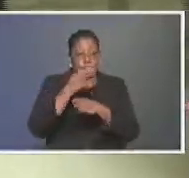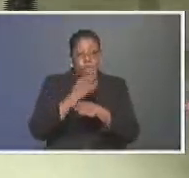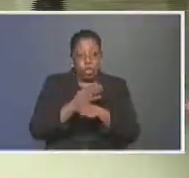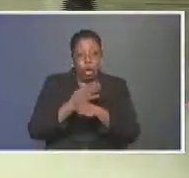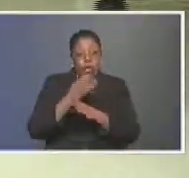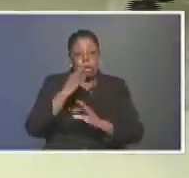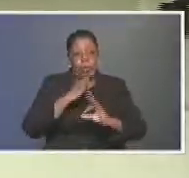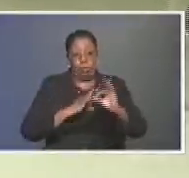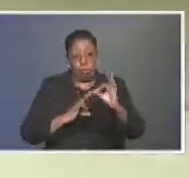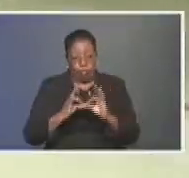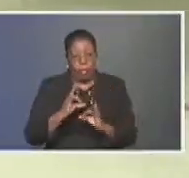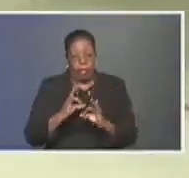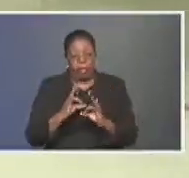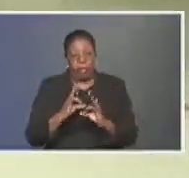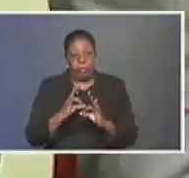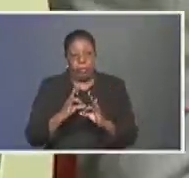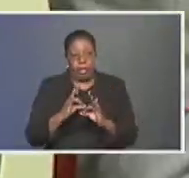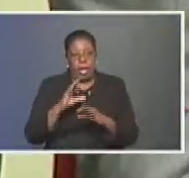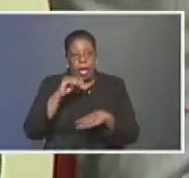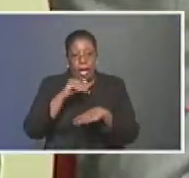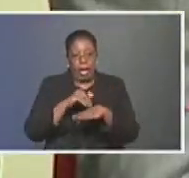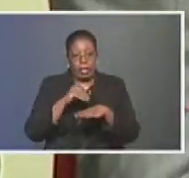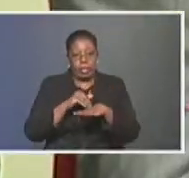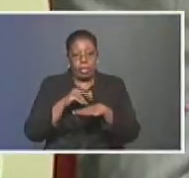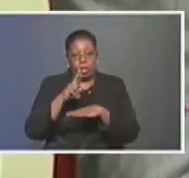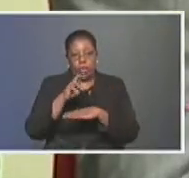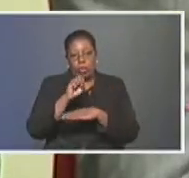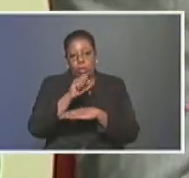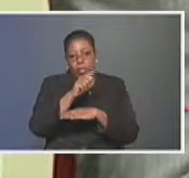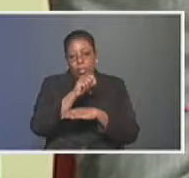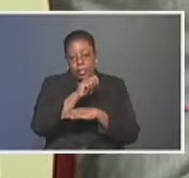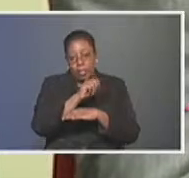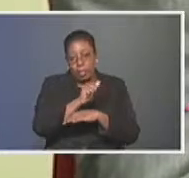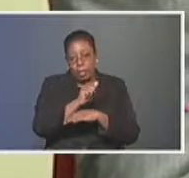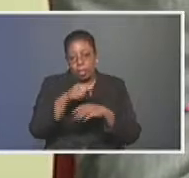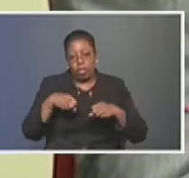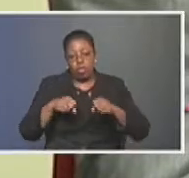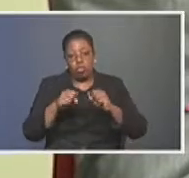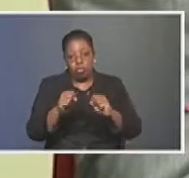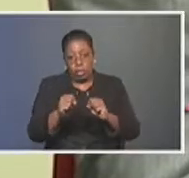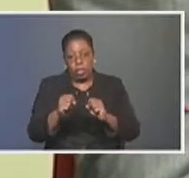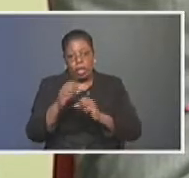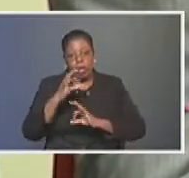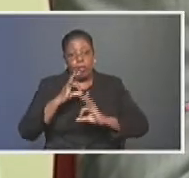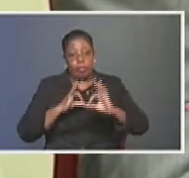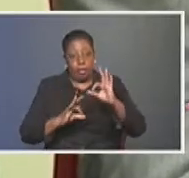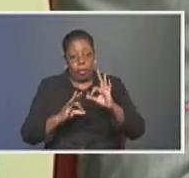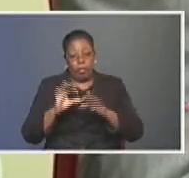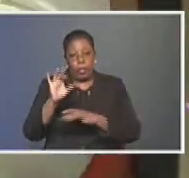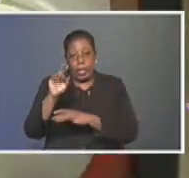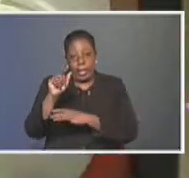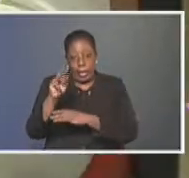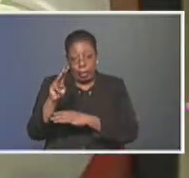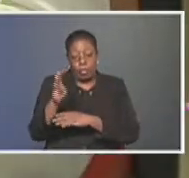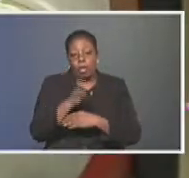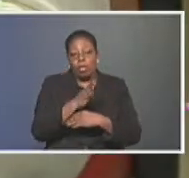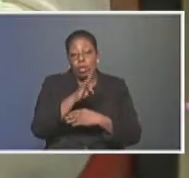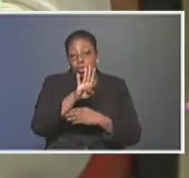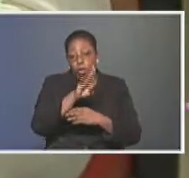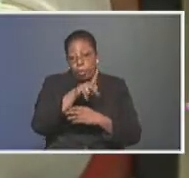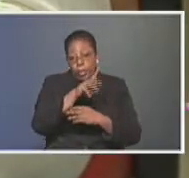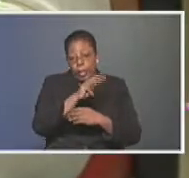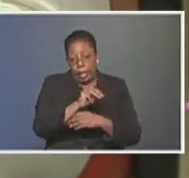at the Labor Department's Rosetta Street headquarters. The job fair takes place from 8 a.m. to 4 p.m. Sandals is looking to